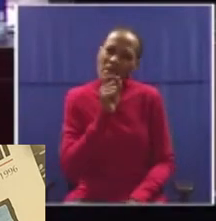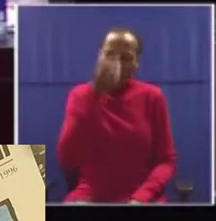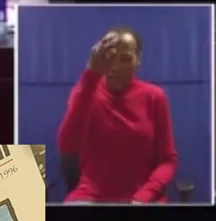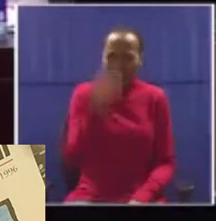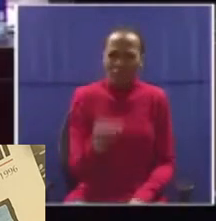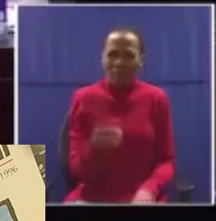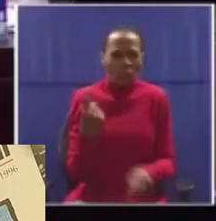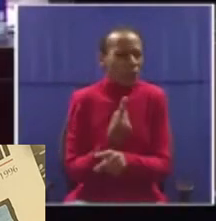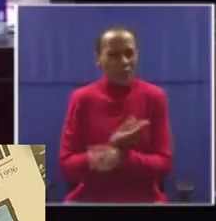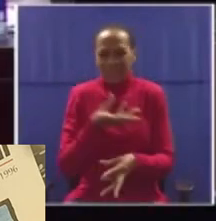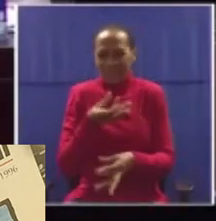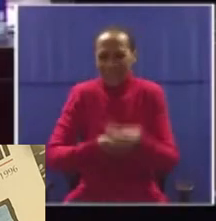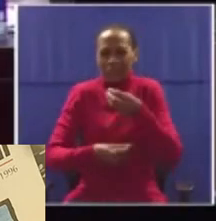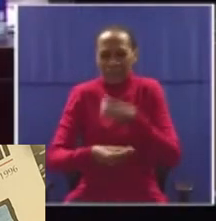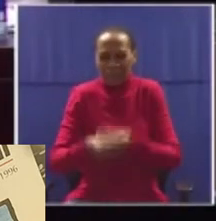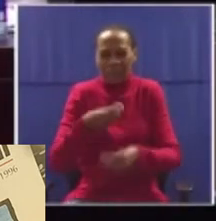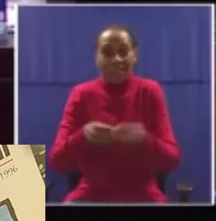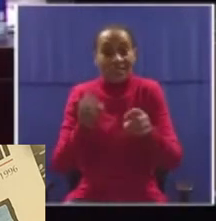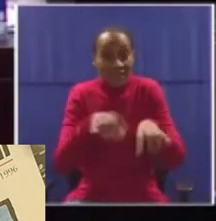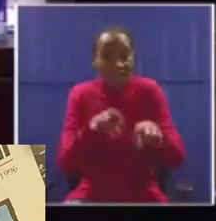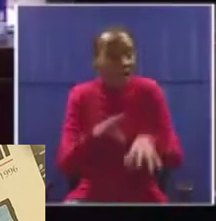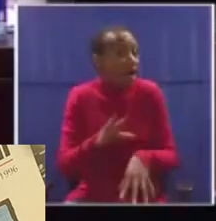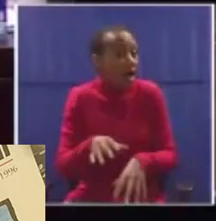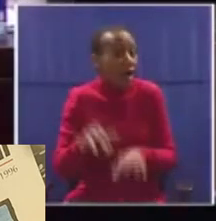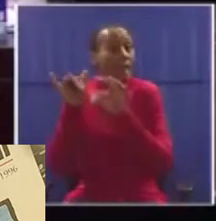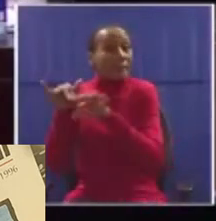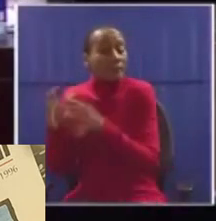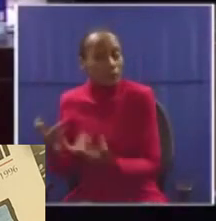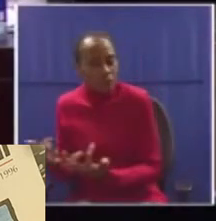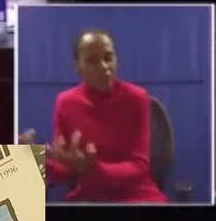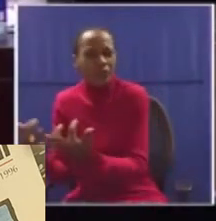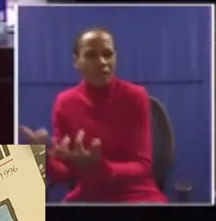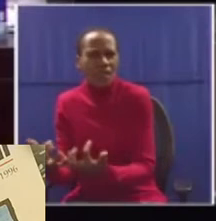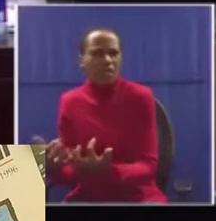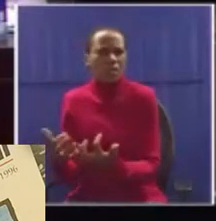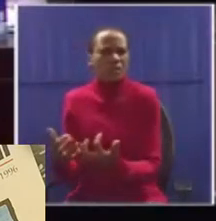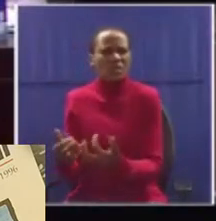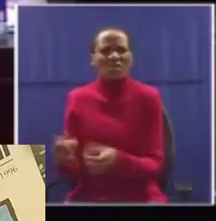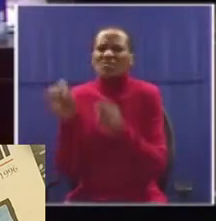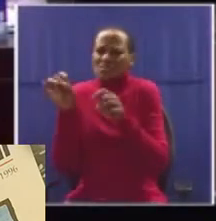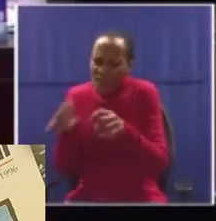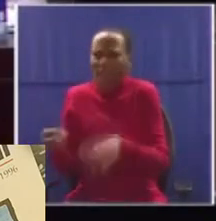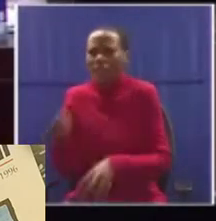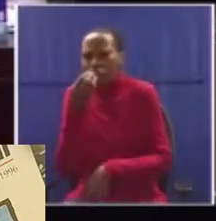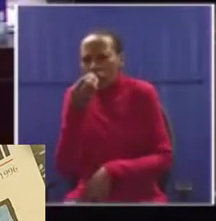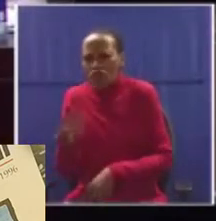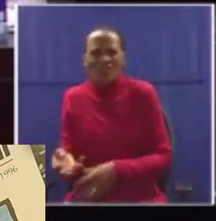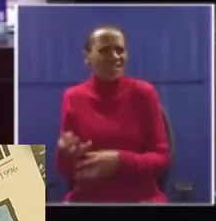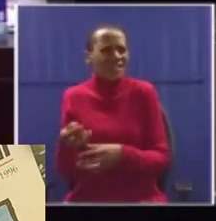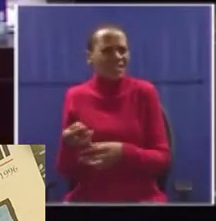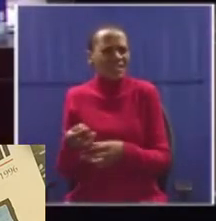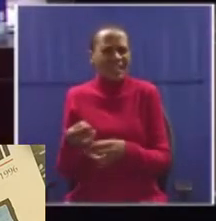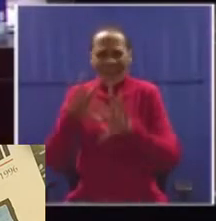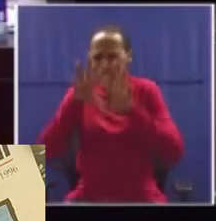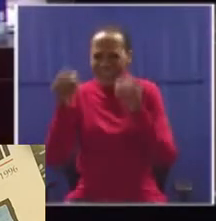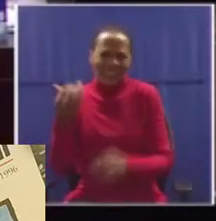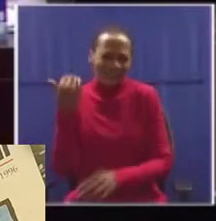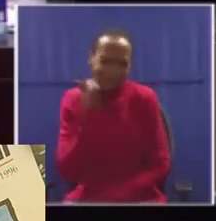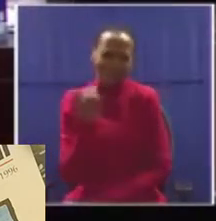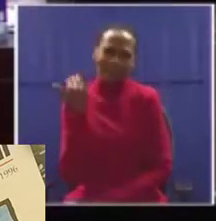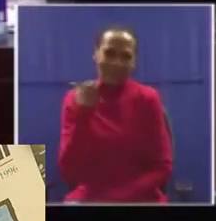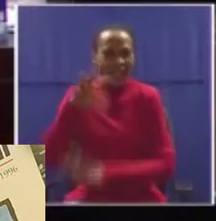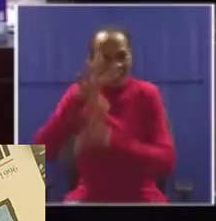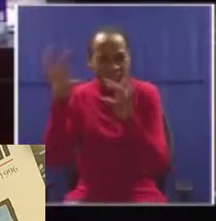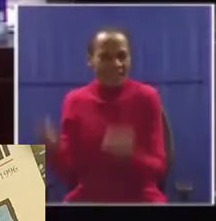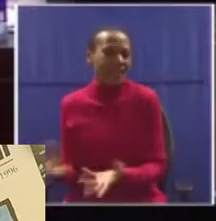that will suffer but rather the millions of South Africans will really face the reality of food insecurity and starvation the face of a government-induced cost of living